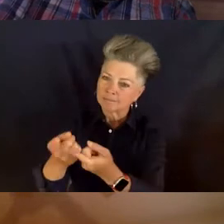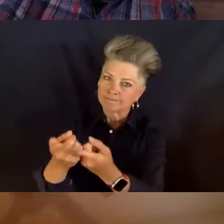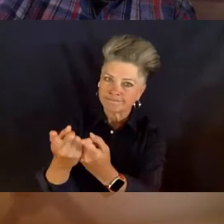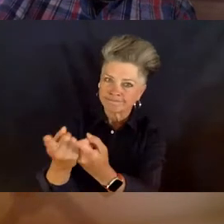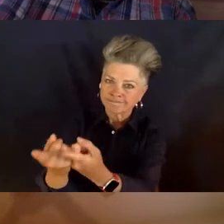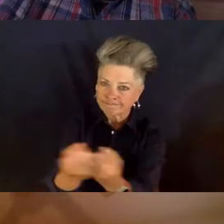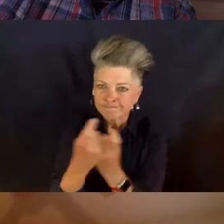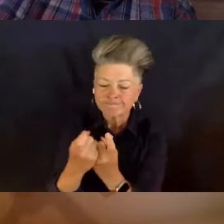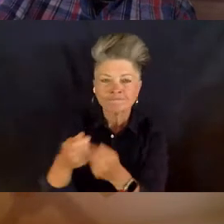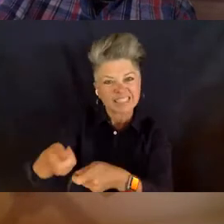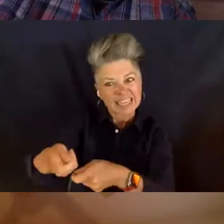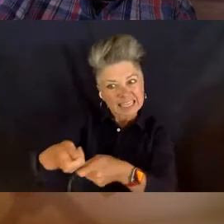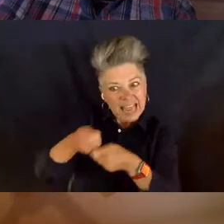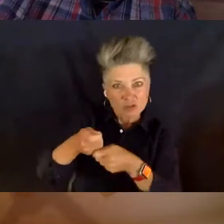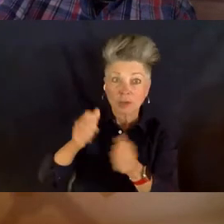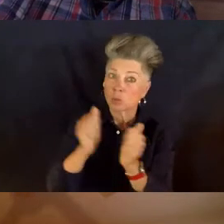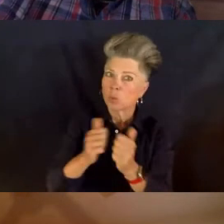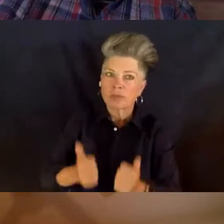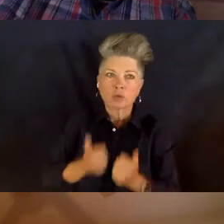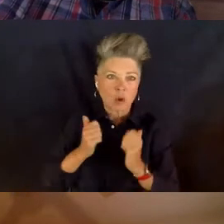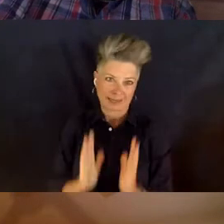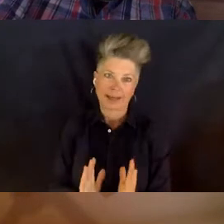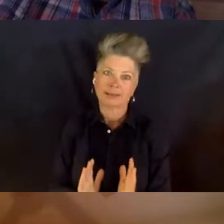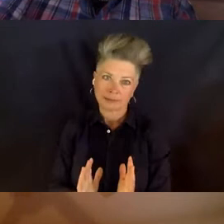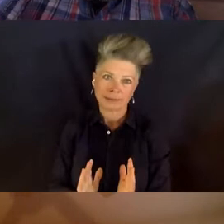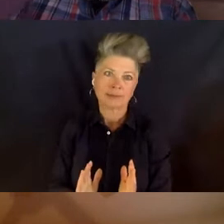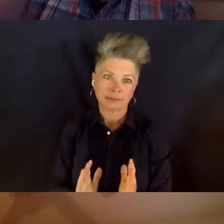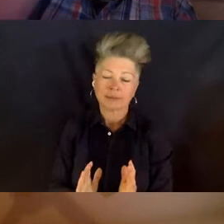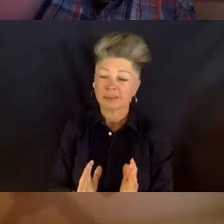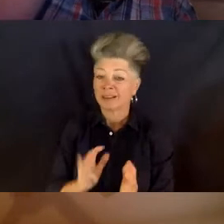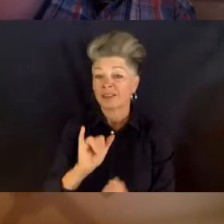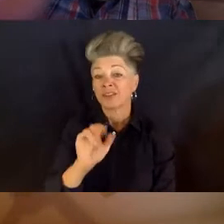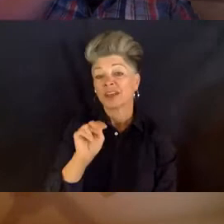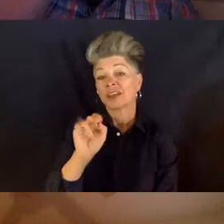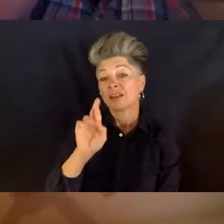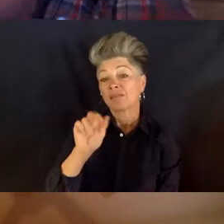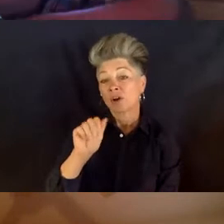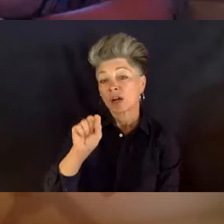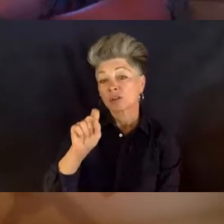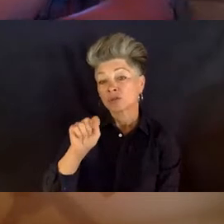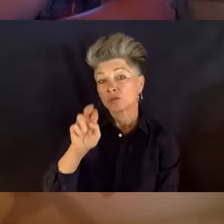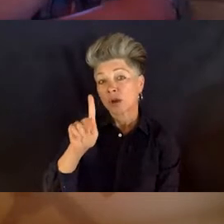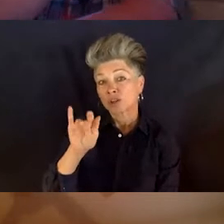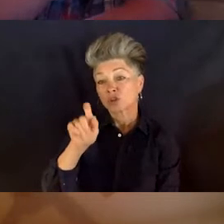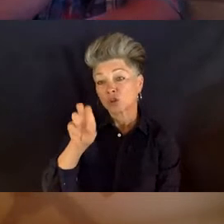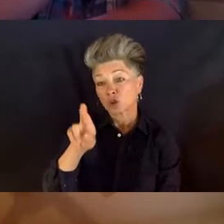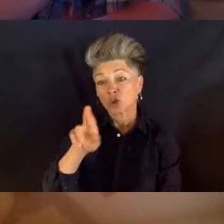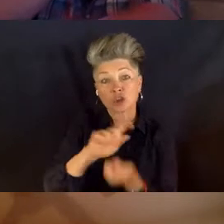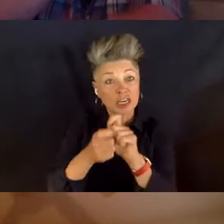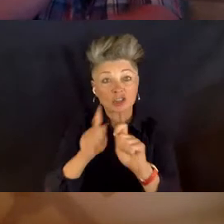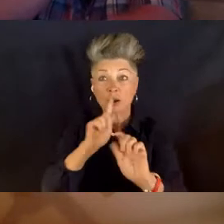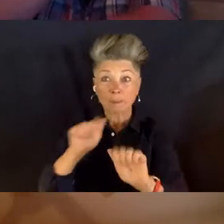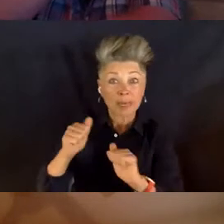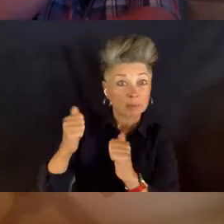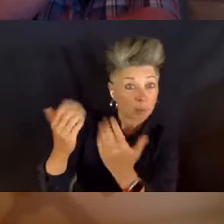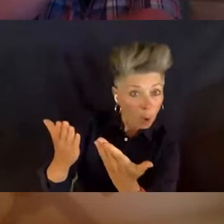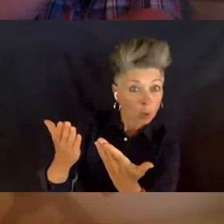residents in these neighborhoods where the infrastructure changes are being proposed, just due to